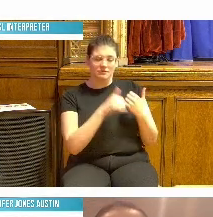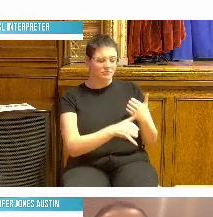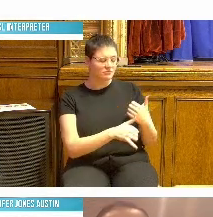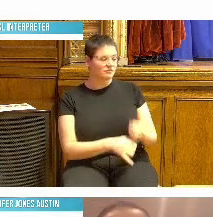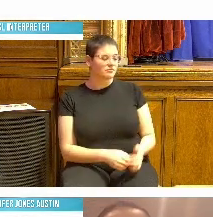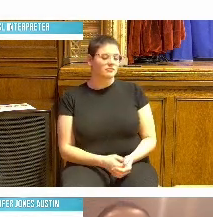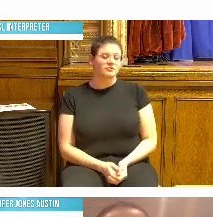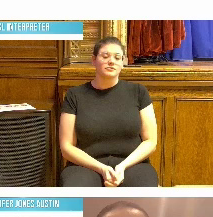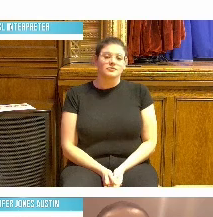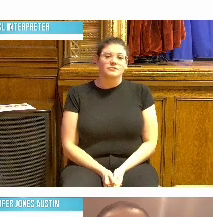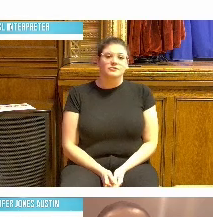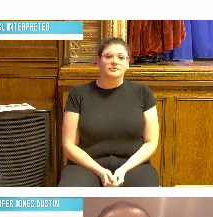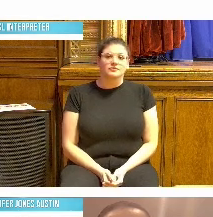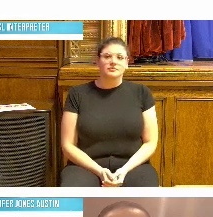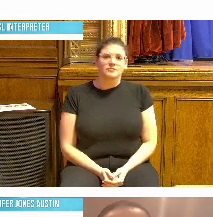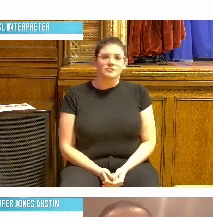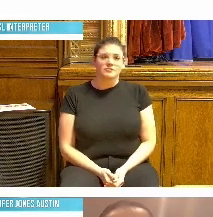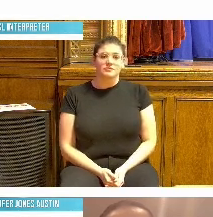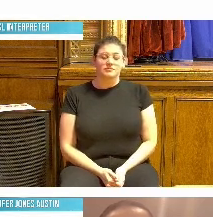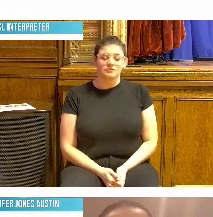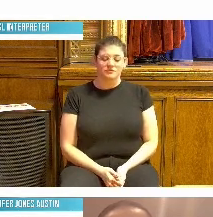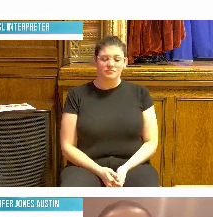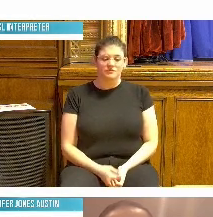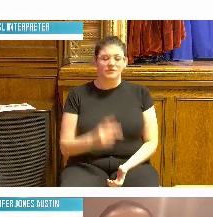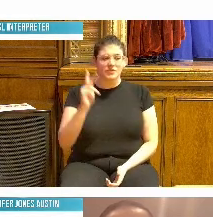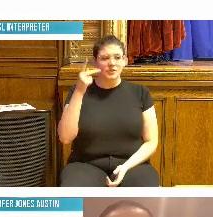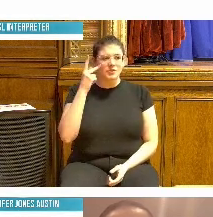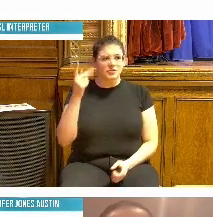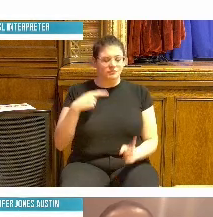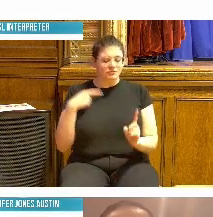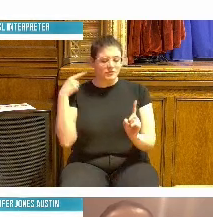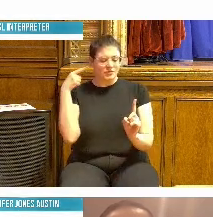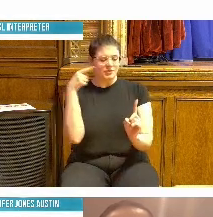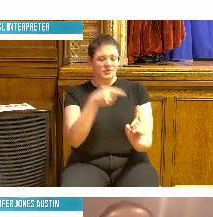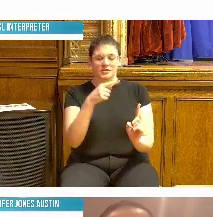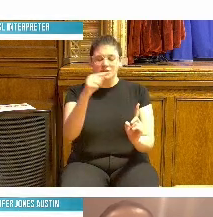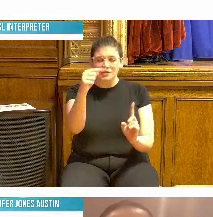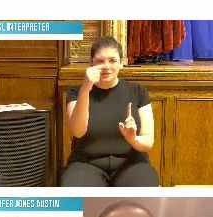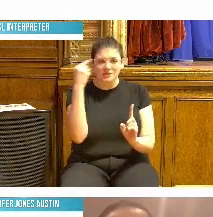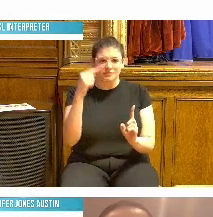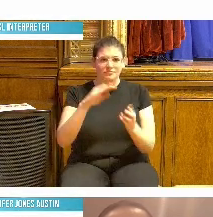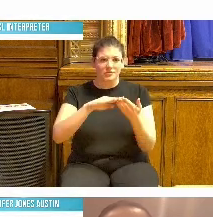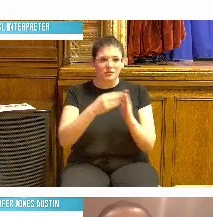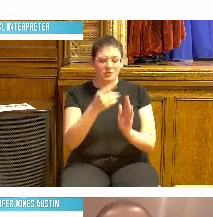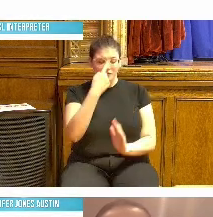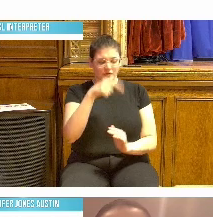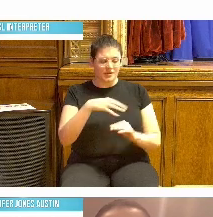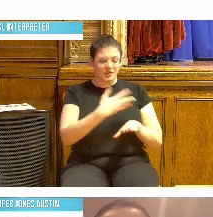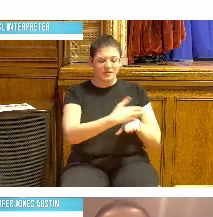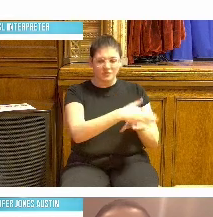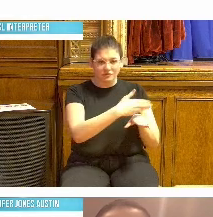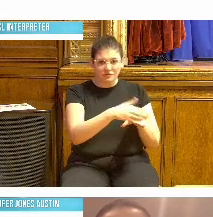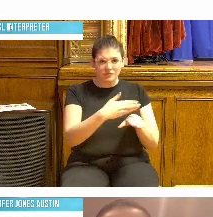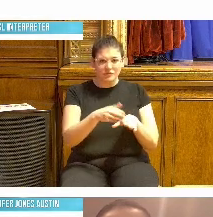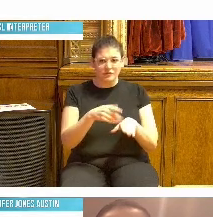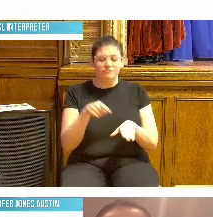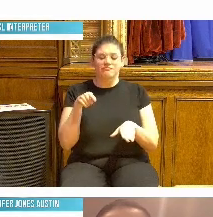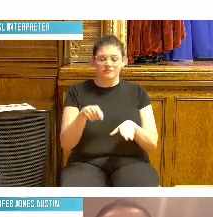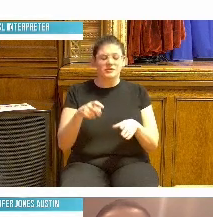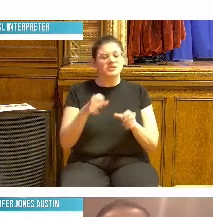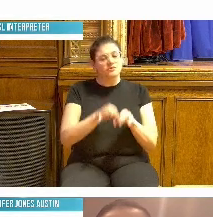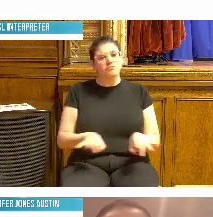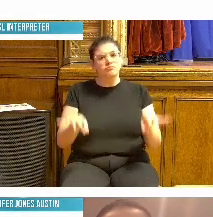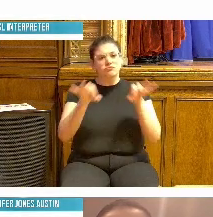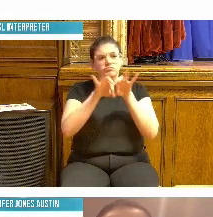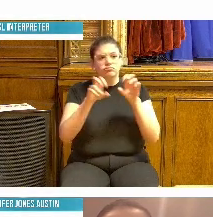The deliberate targeting of Black communities for removal has made urban renewal a legitimate topic of study for this commission. We're pleased to support your